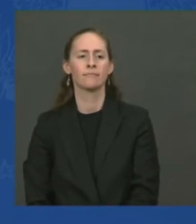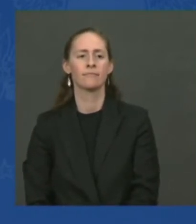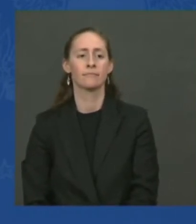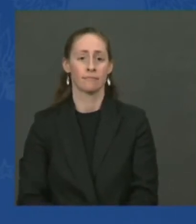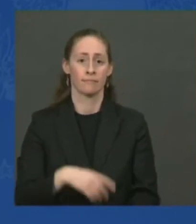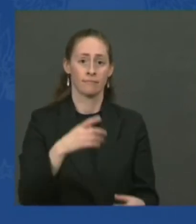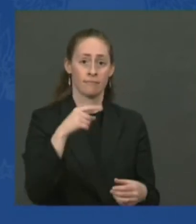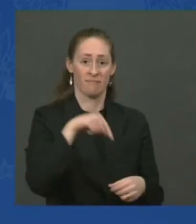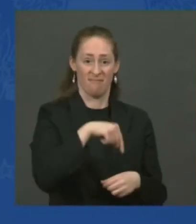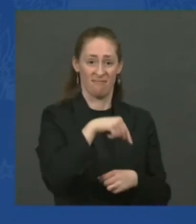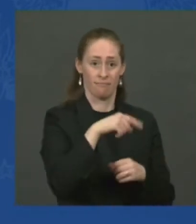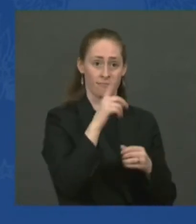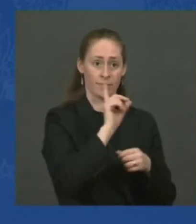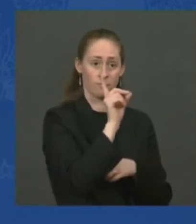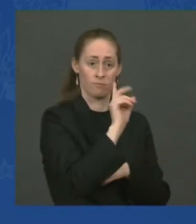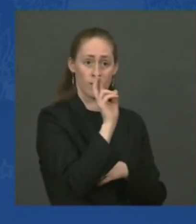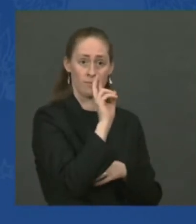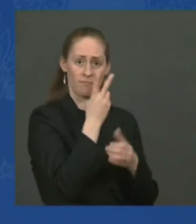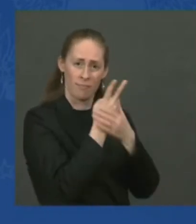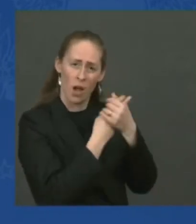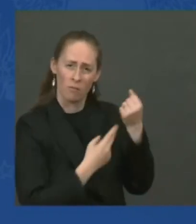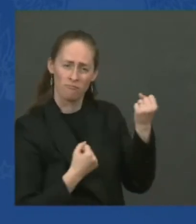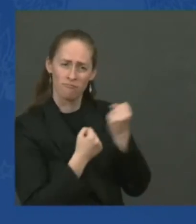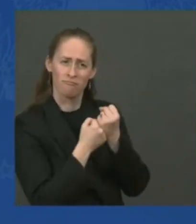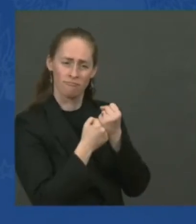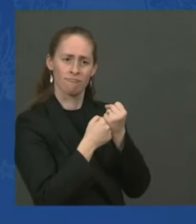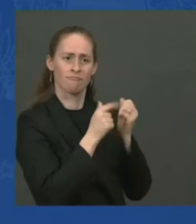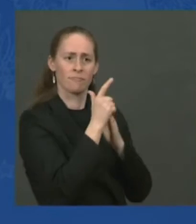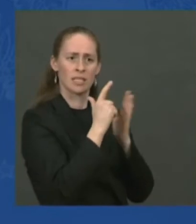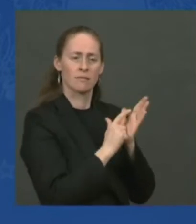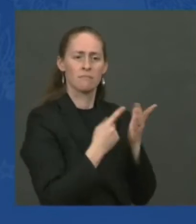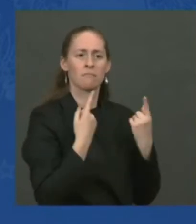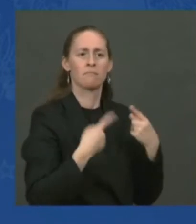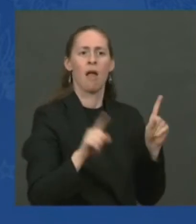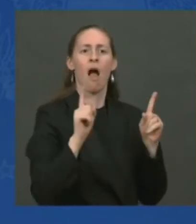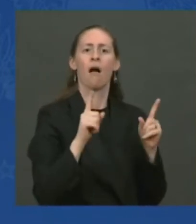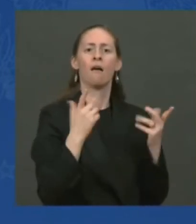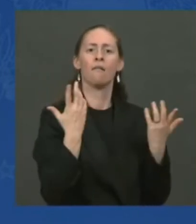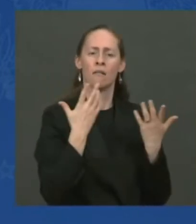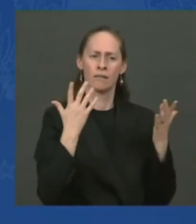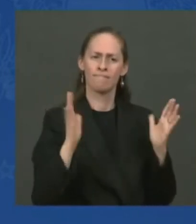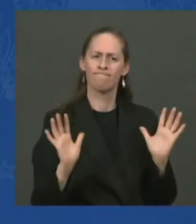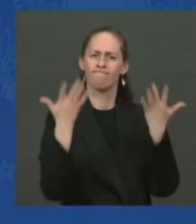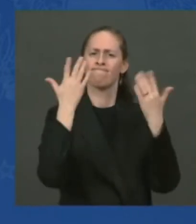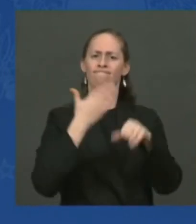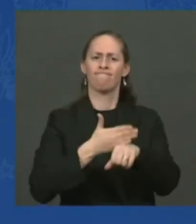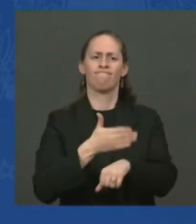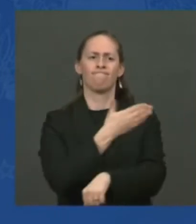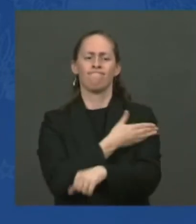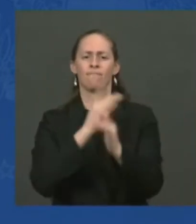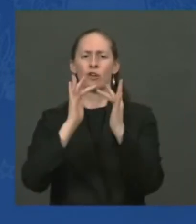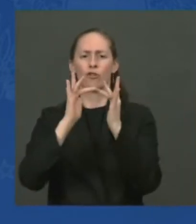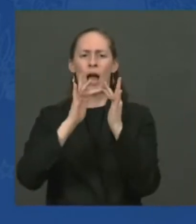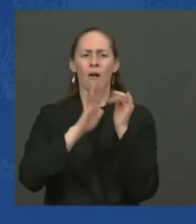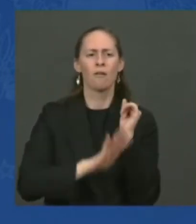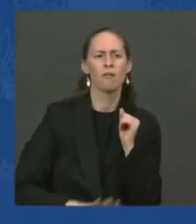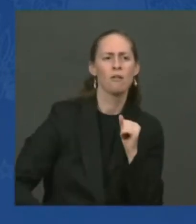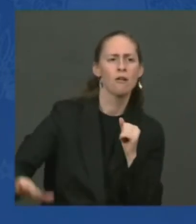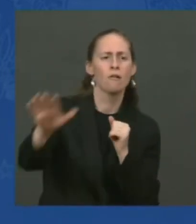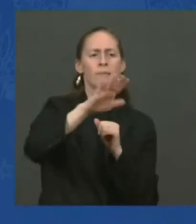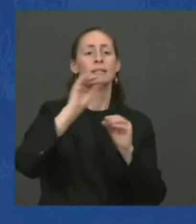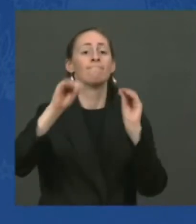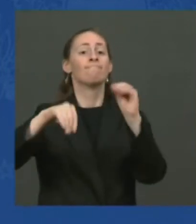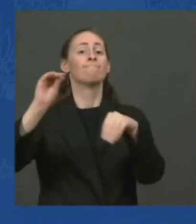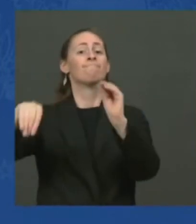time ever, creates a true national network of charging stations for electric vehicles, over 500,000 of them, so you